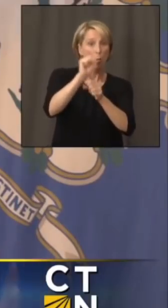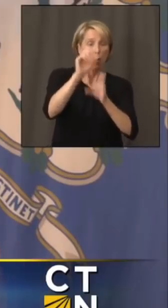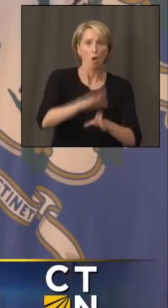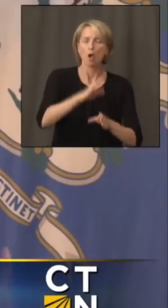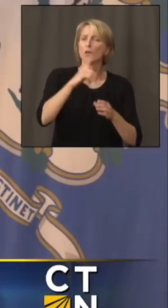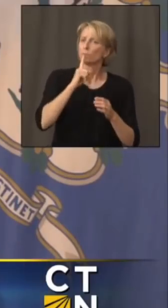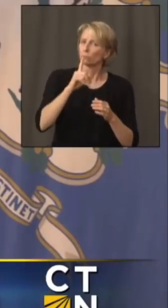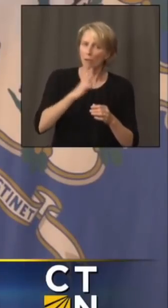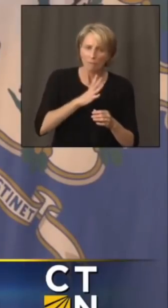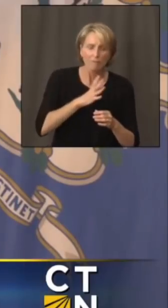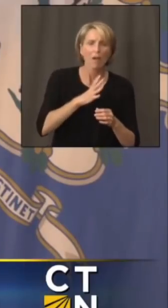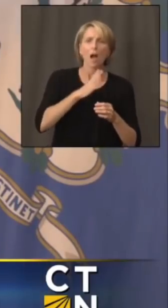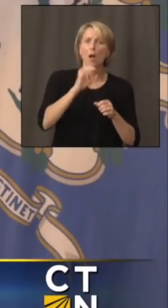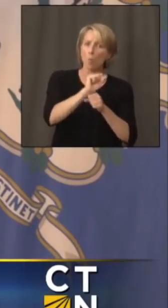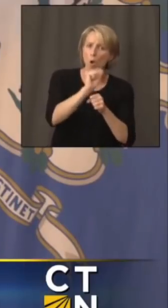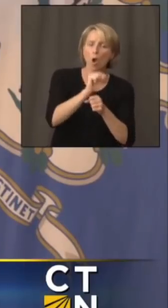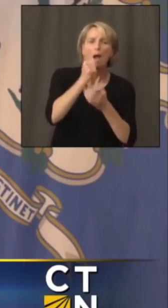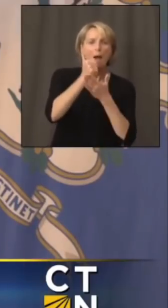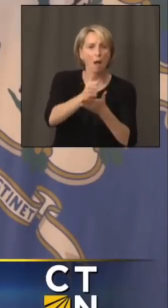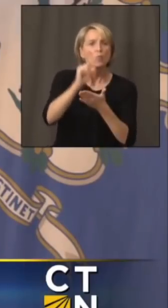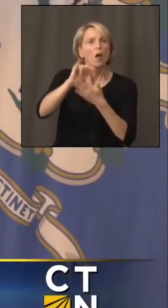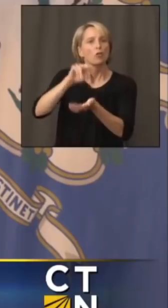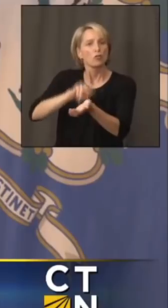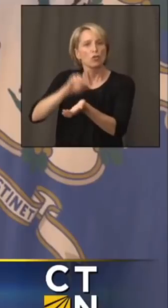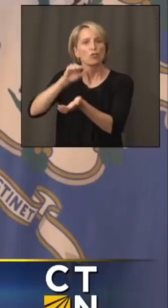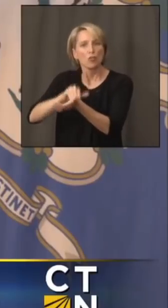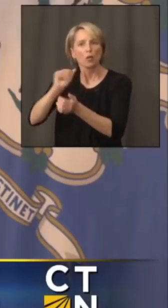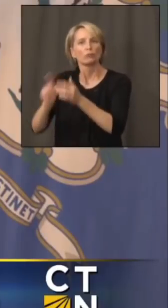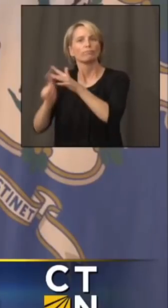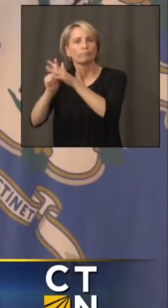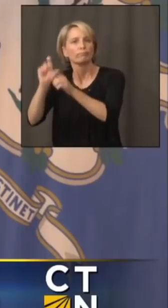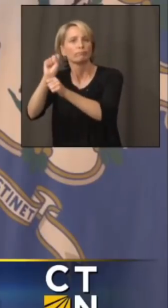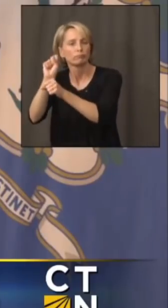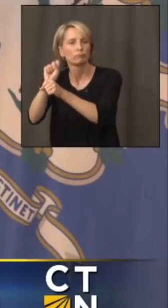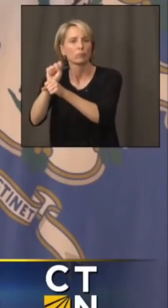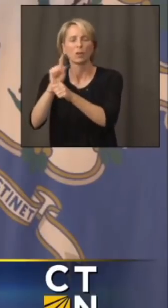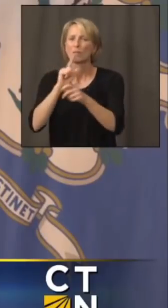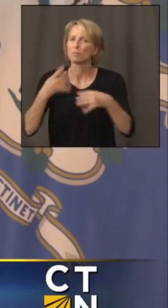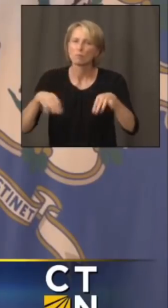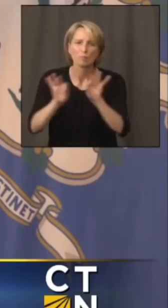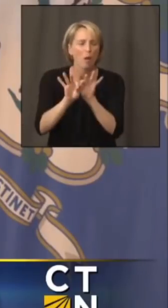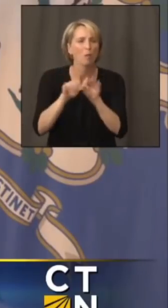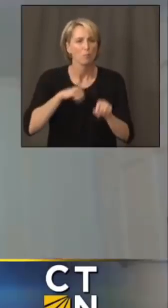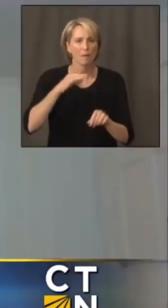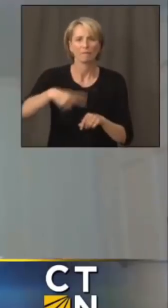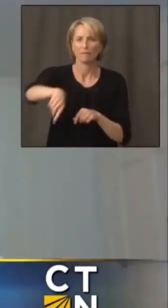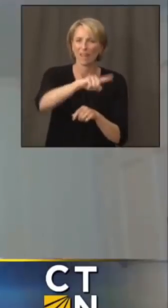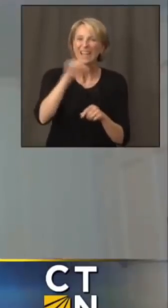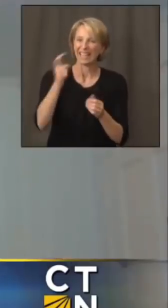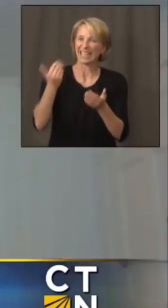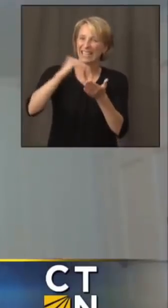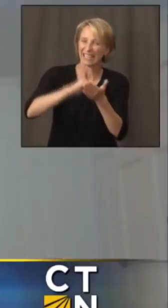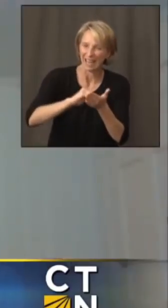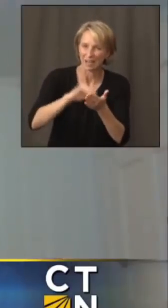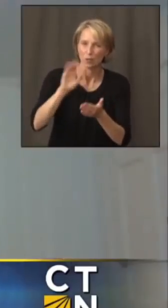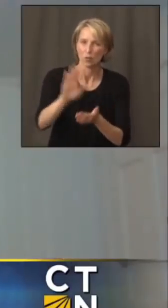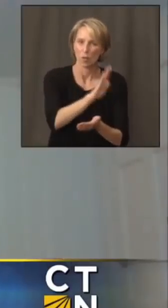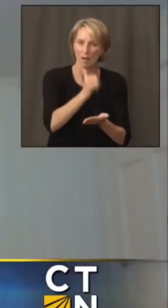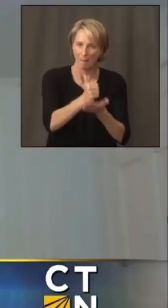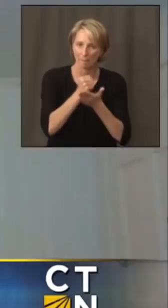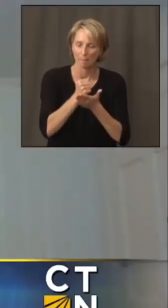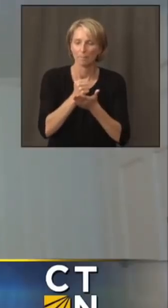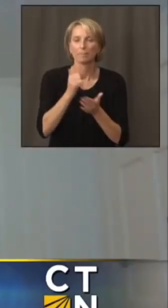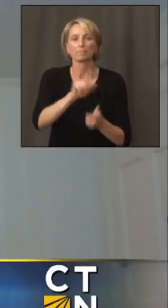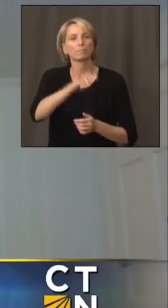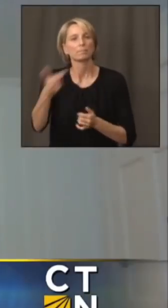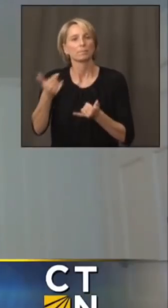you going forward. We're doing everything we can to keep you safe. Beth, any comments? Yeah, thank you so much, Governor. It was